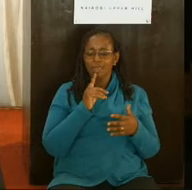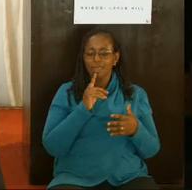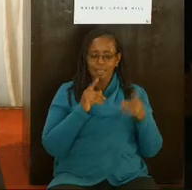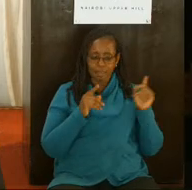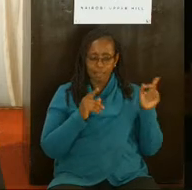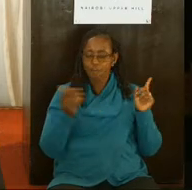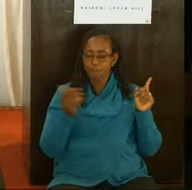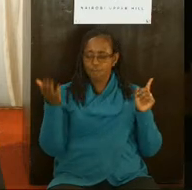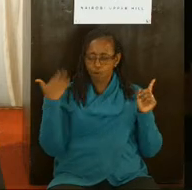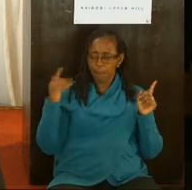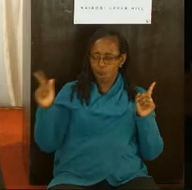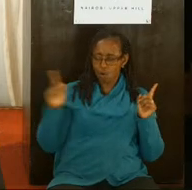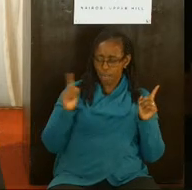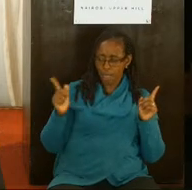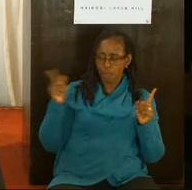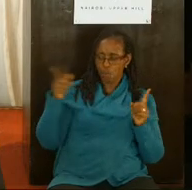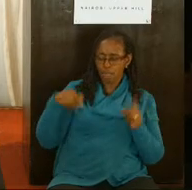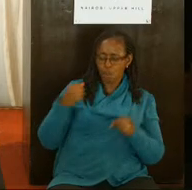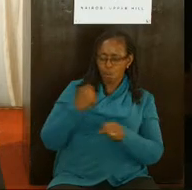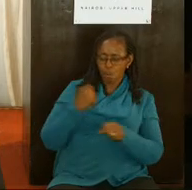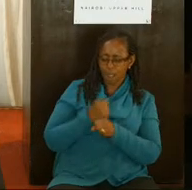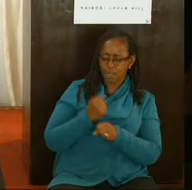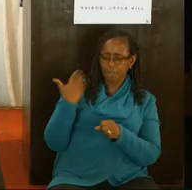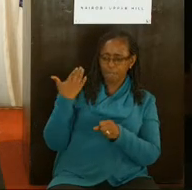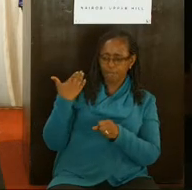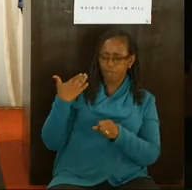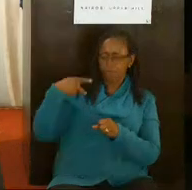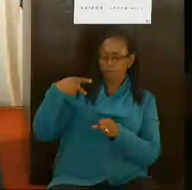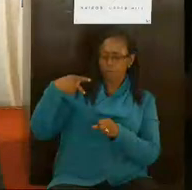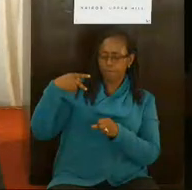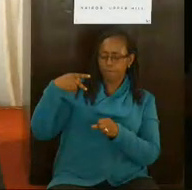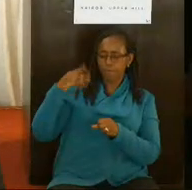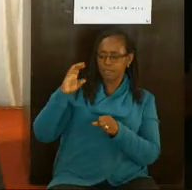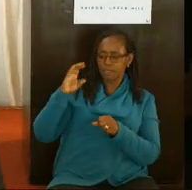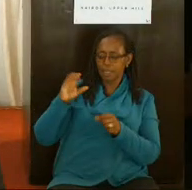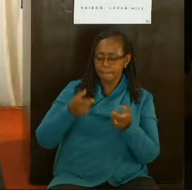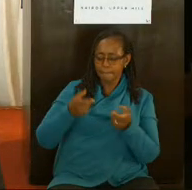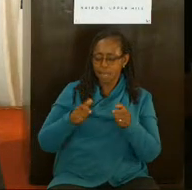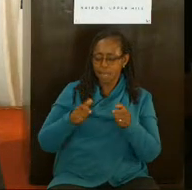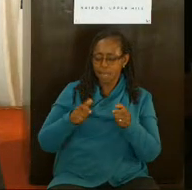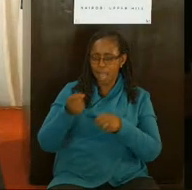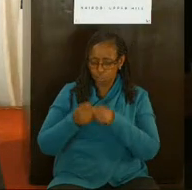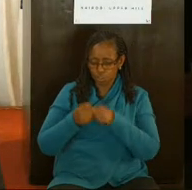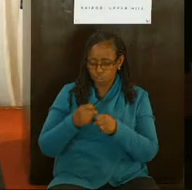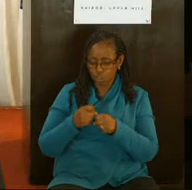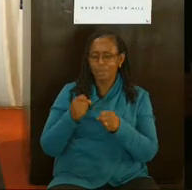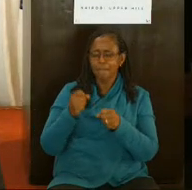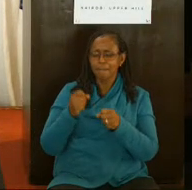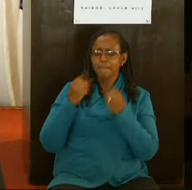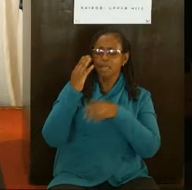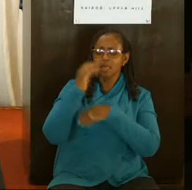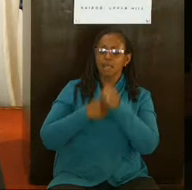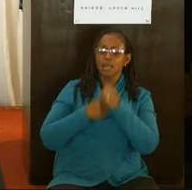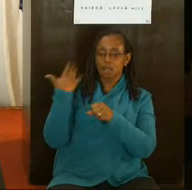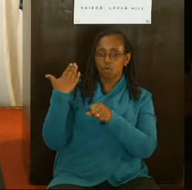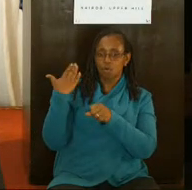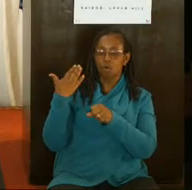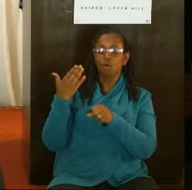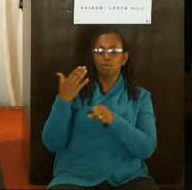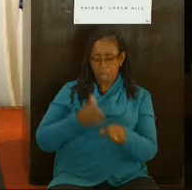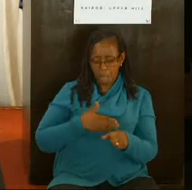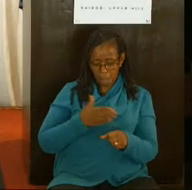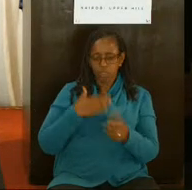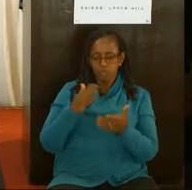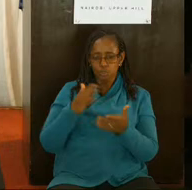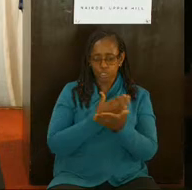colleague we work together at BBC Media action some 10 years ago and so happy to see her to share this Podium with her